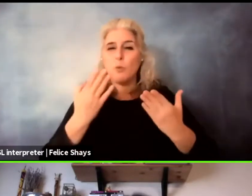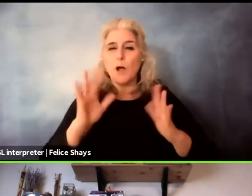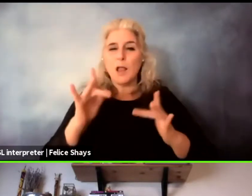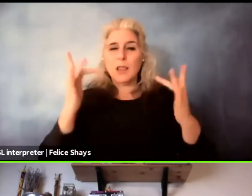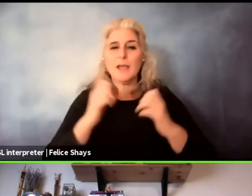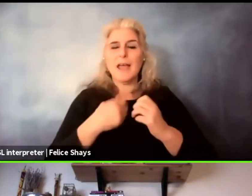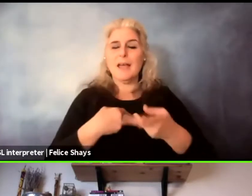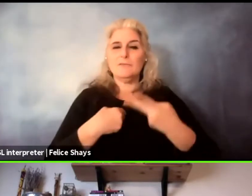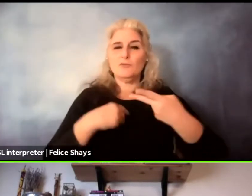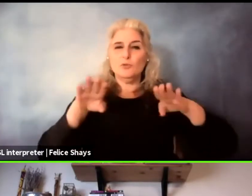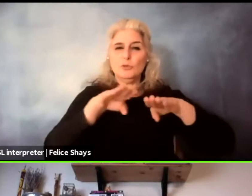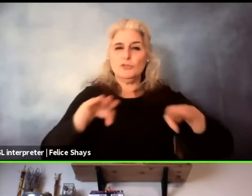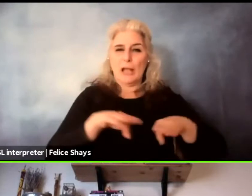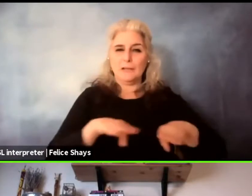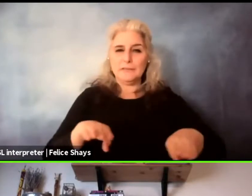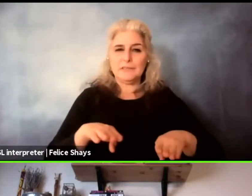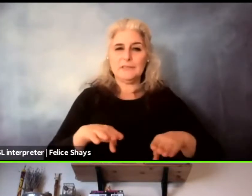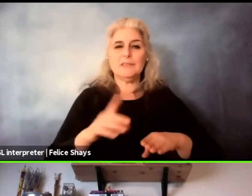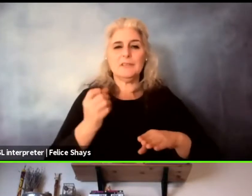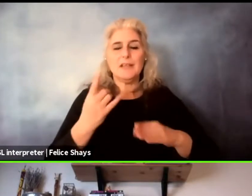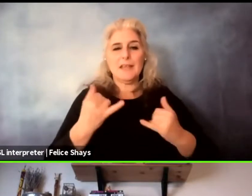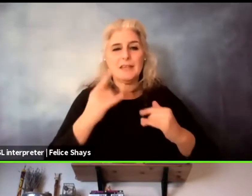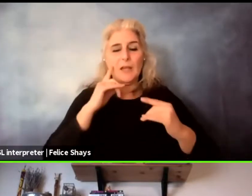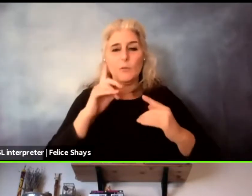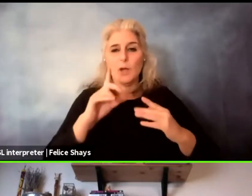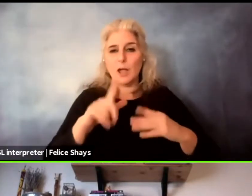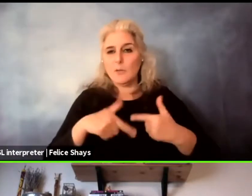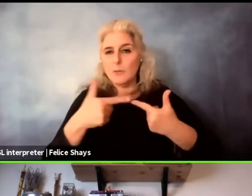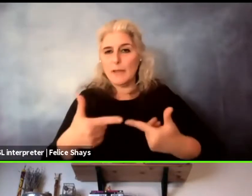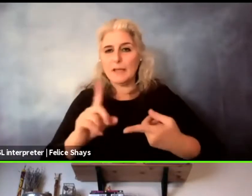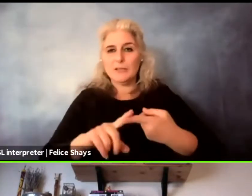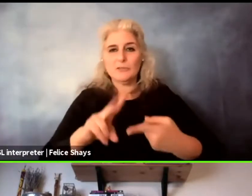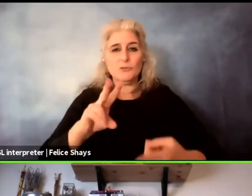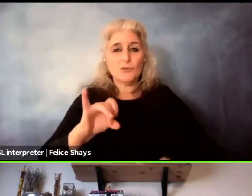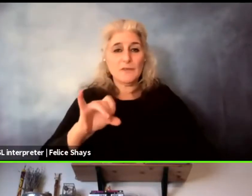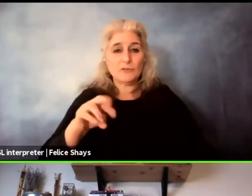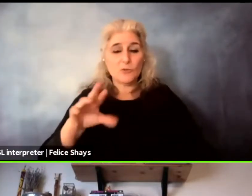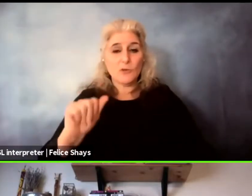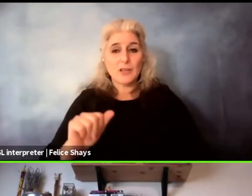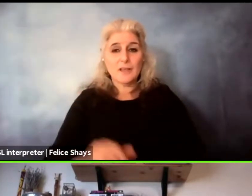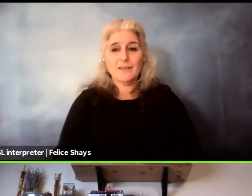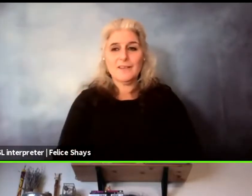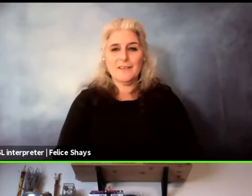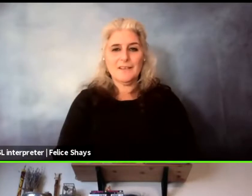shelves. I'll pass it to Victoria, maybe.